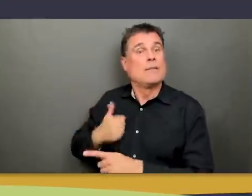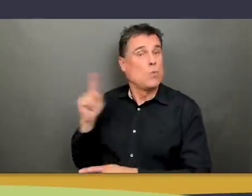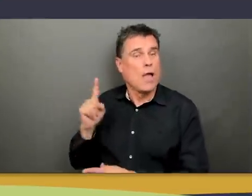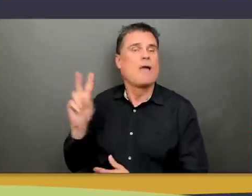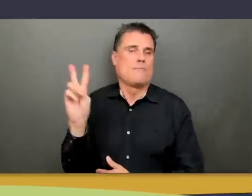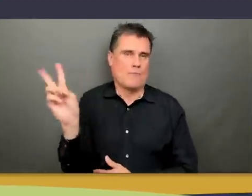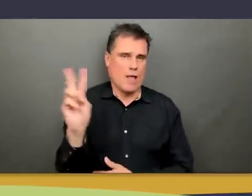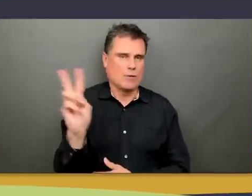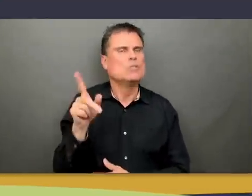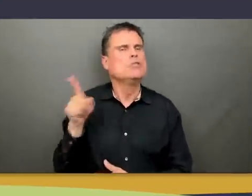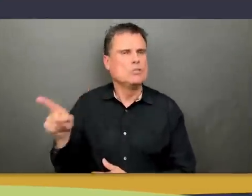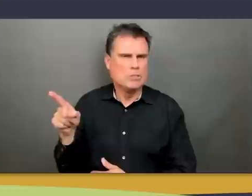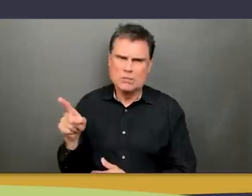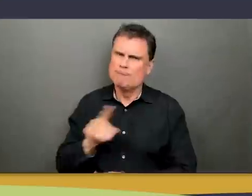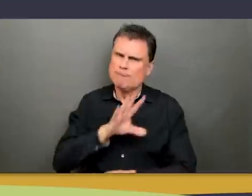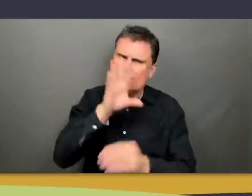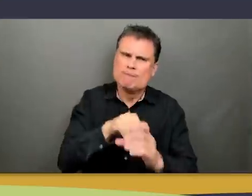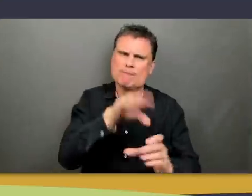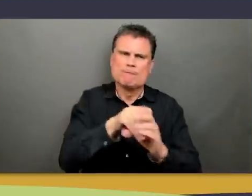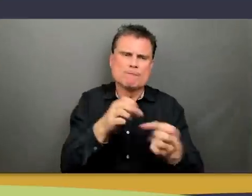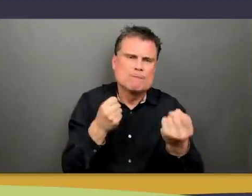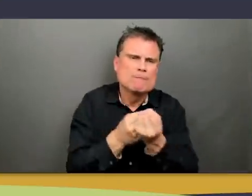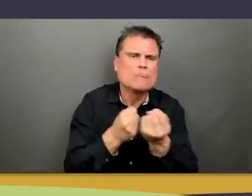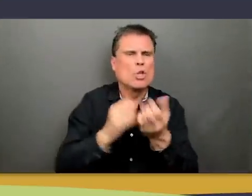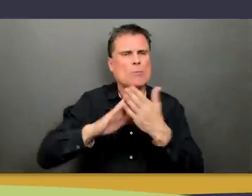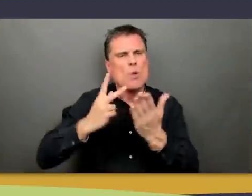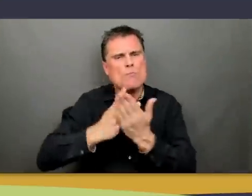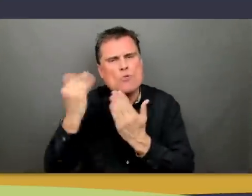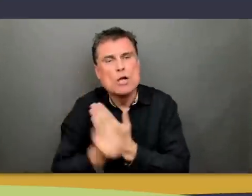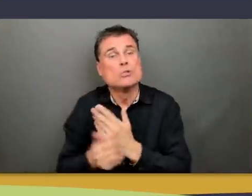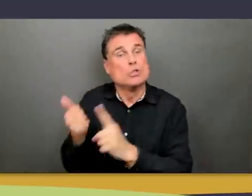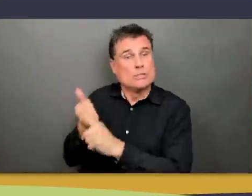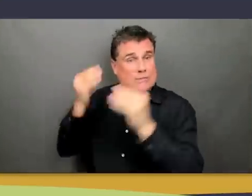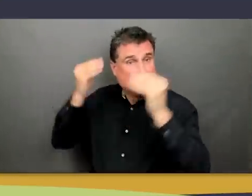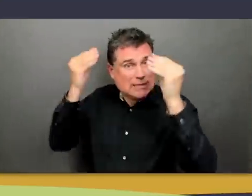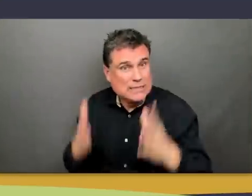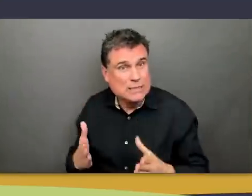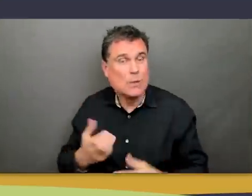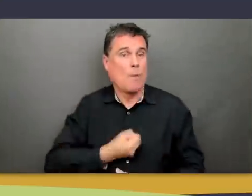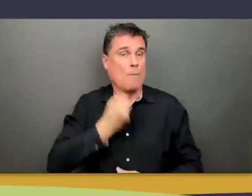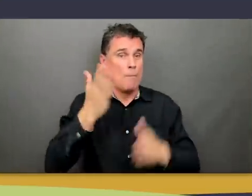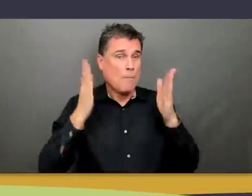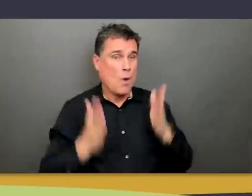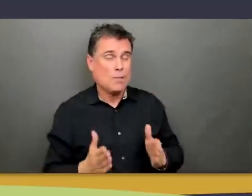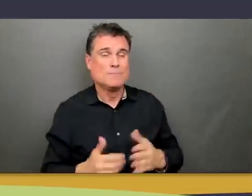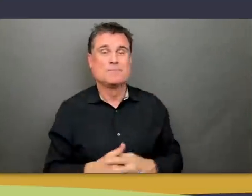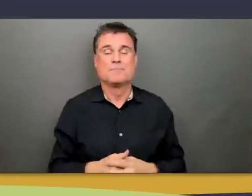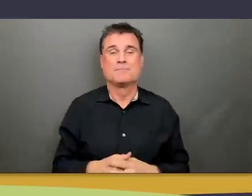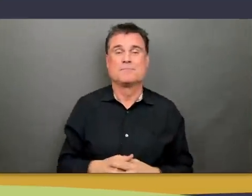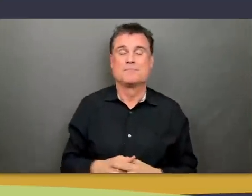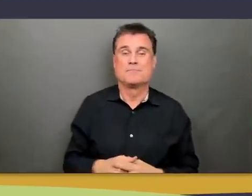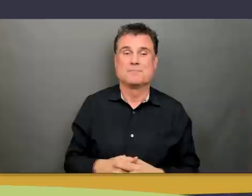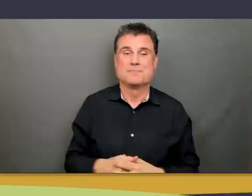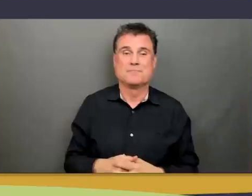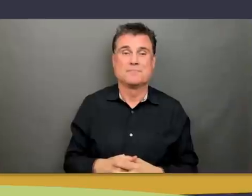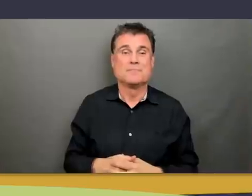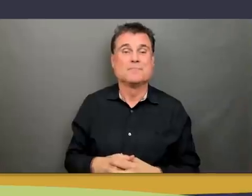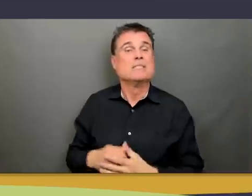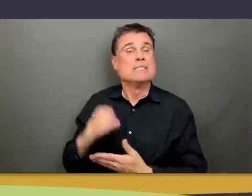numerous online publications and collections, including the Huffington Post and the Great Black